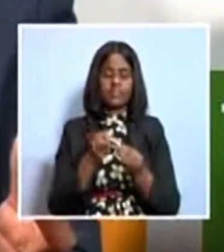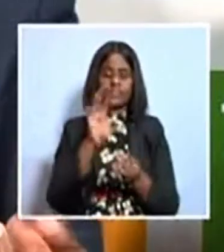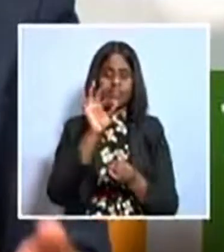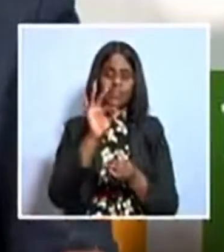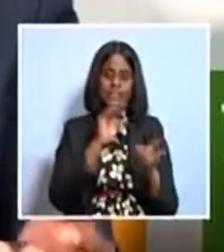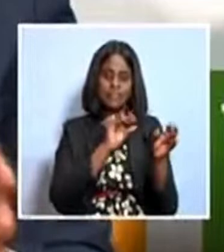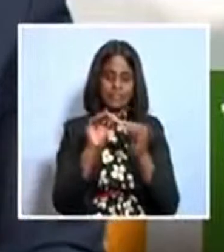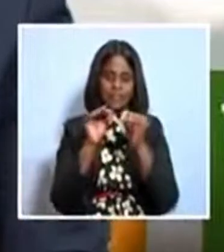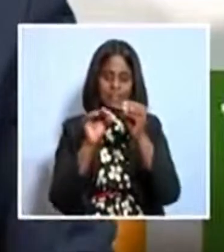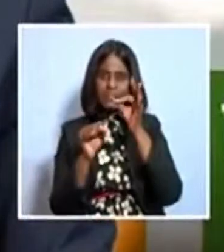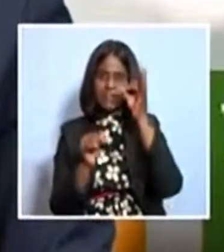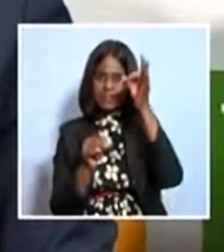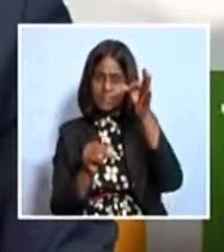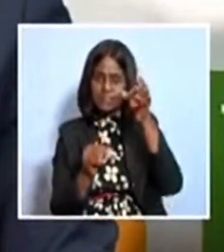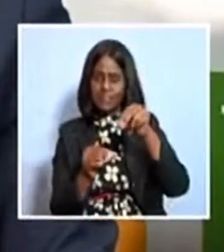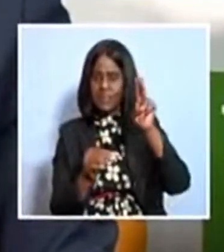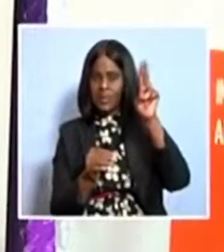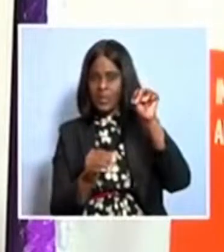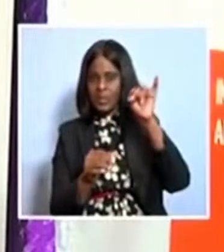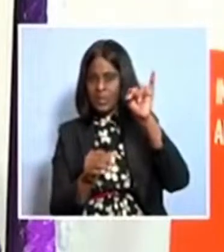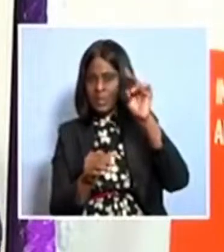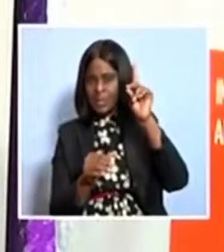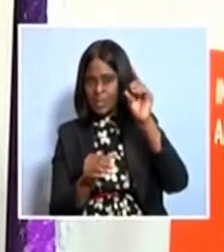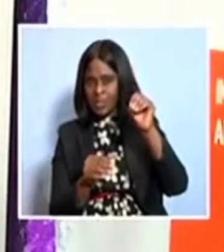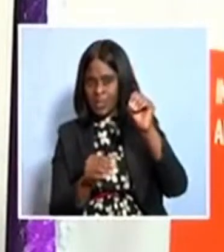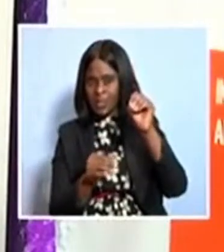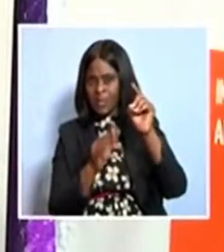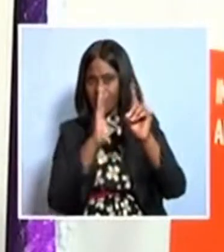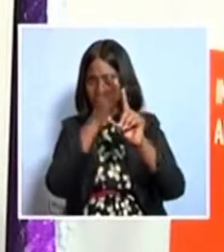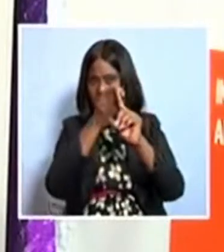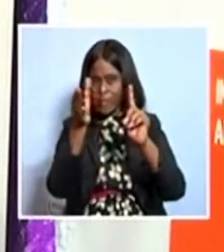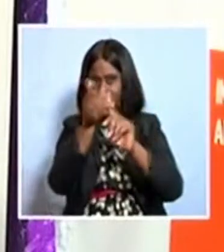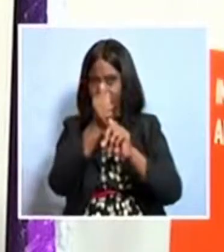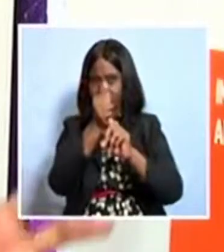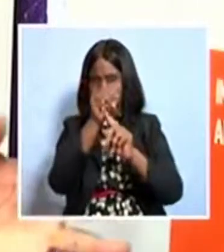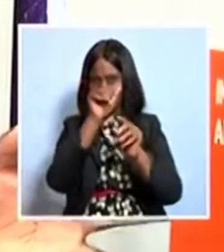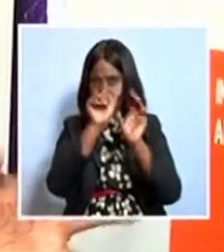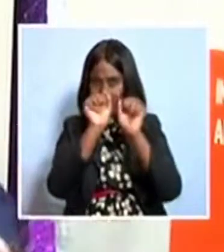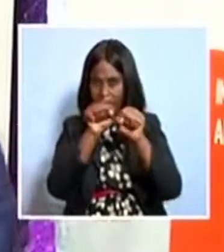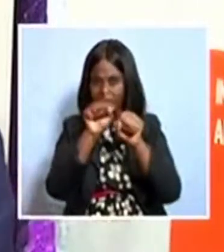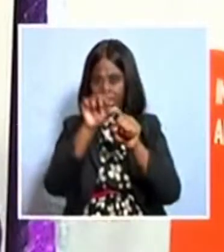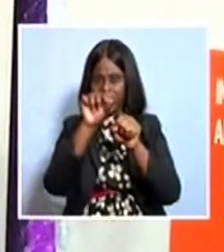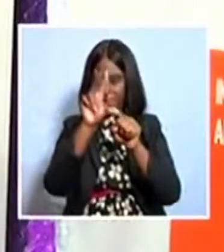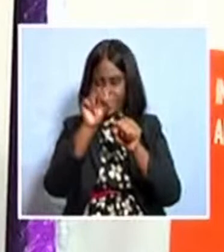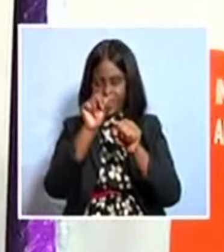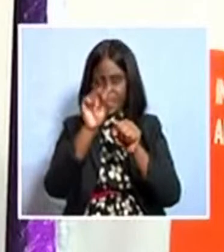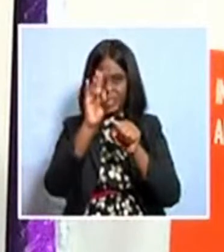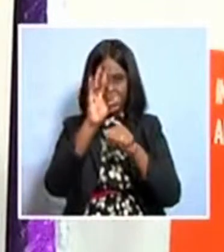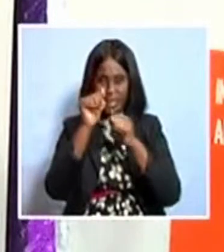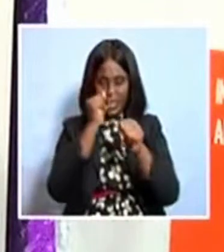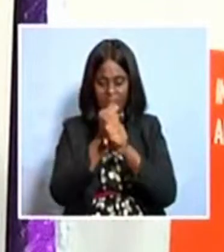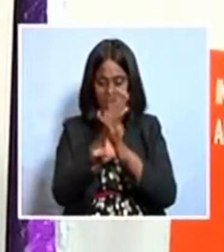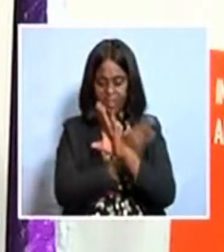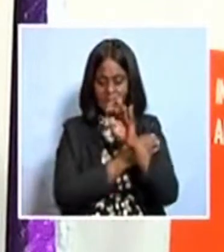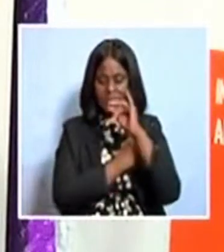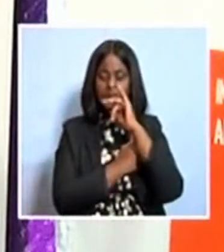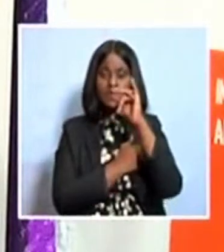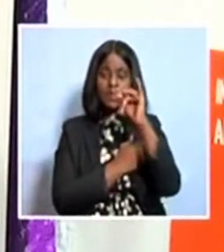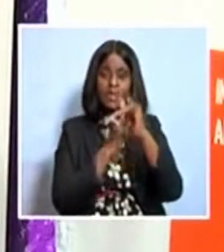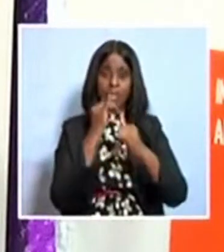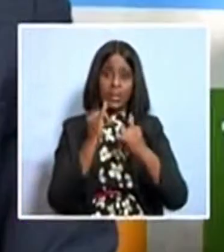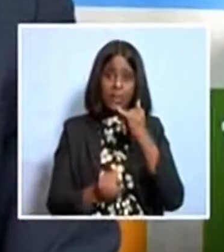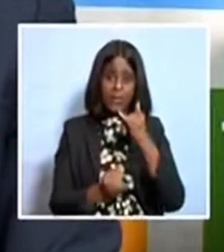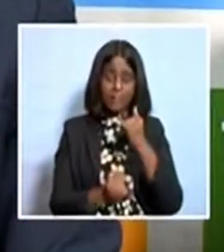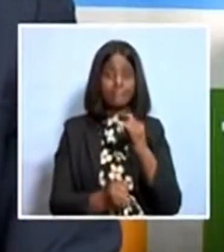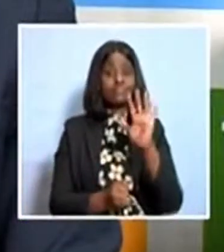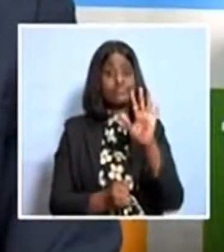forward. As you need, is this goal attainable by 2030? We are under 7 years to go. Some